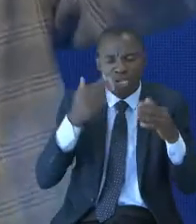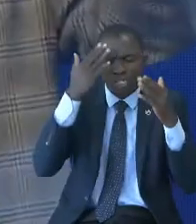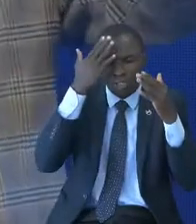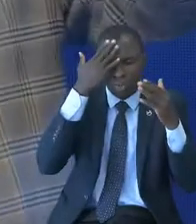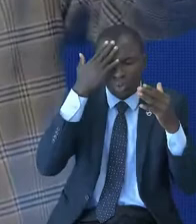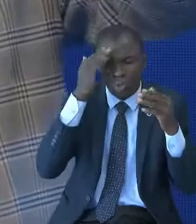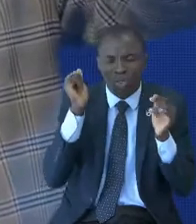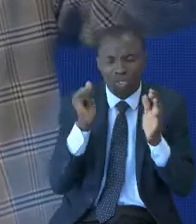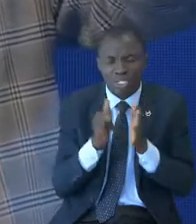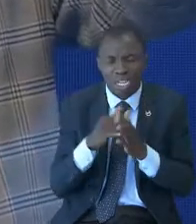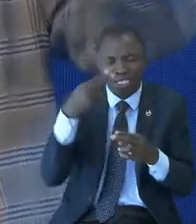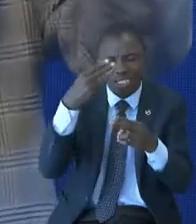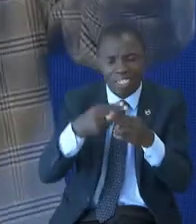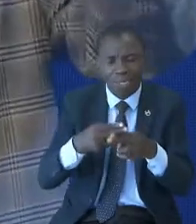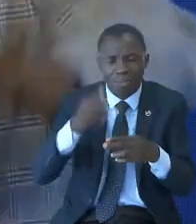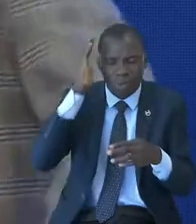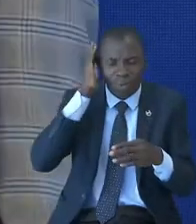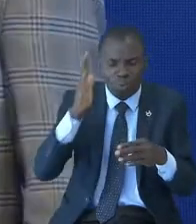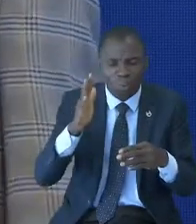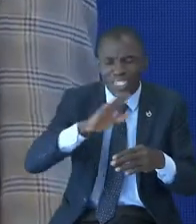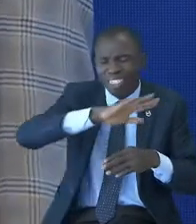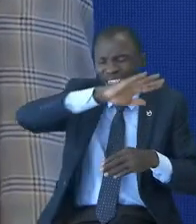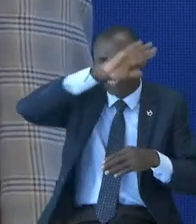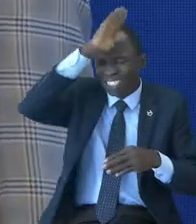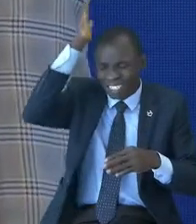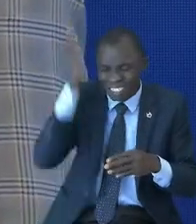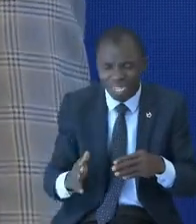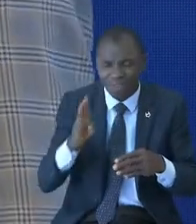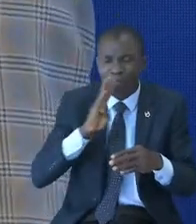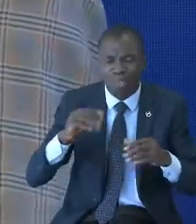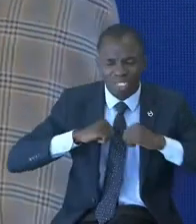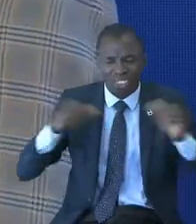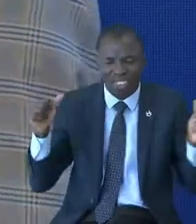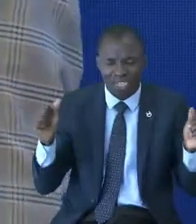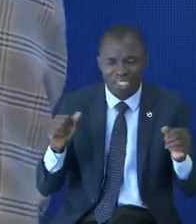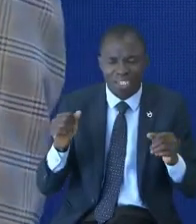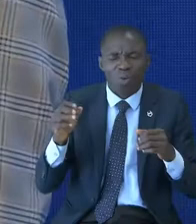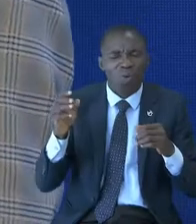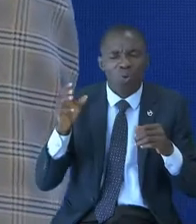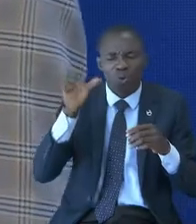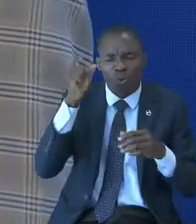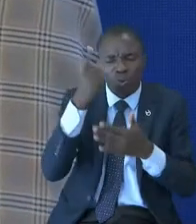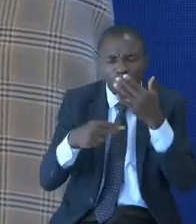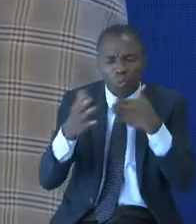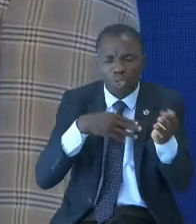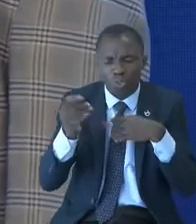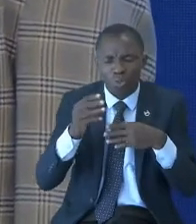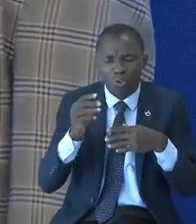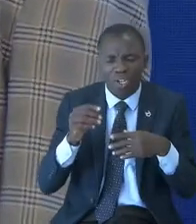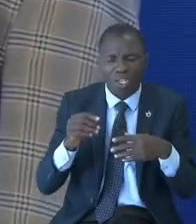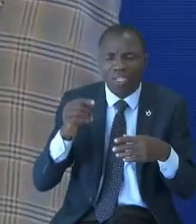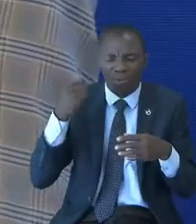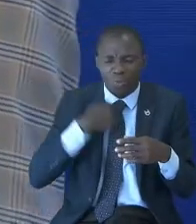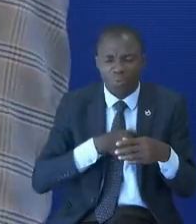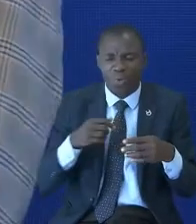that name will never be denied. And whatsoever we ask in